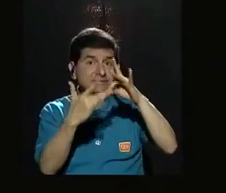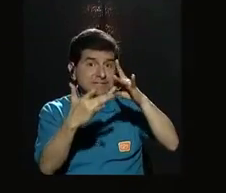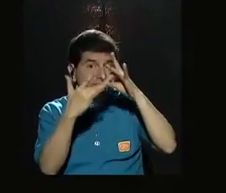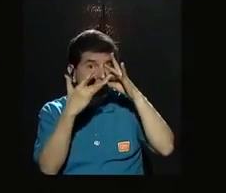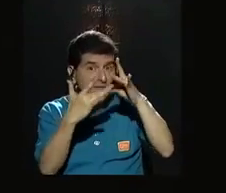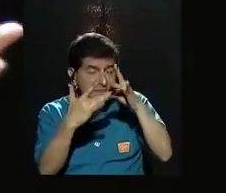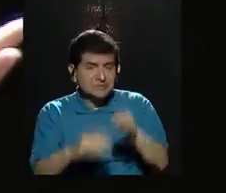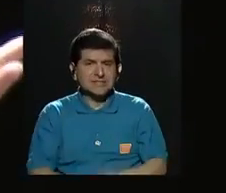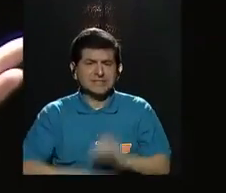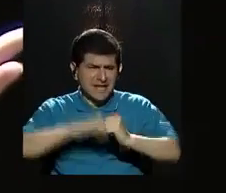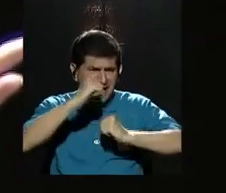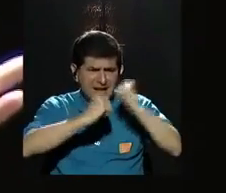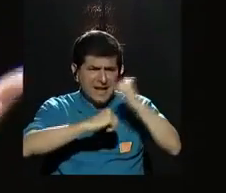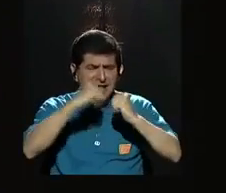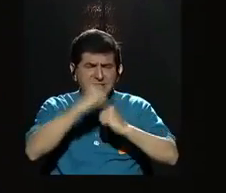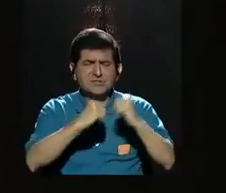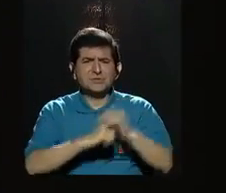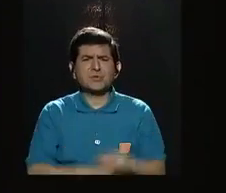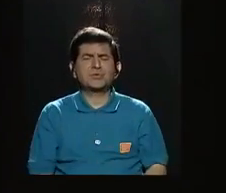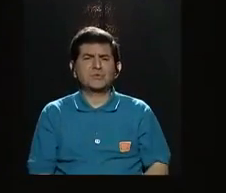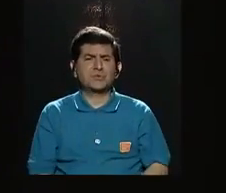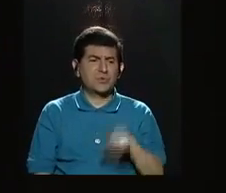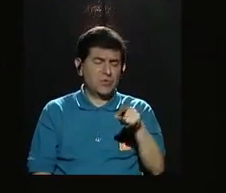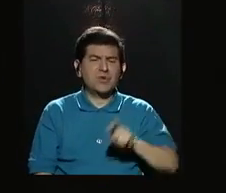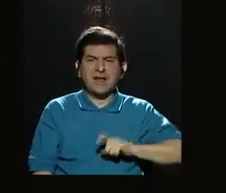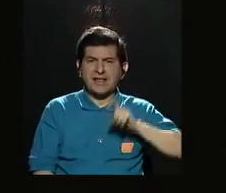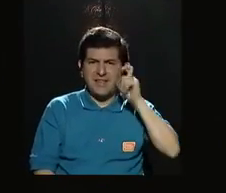of gender is totally constructed.